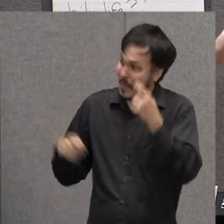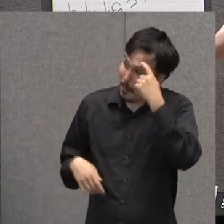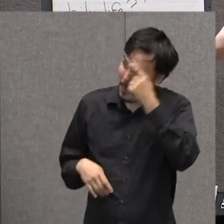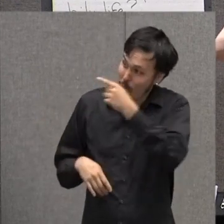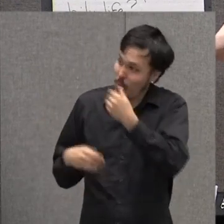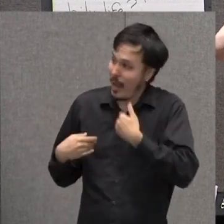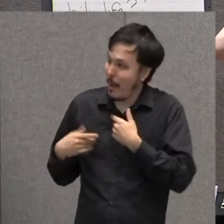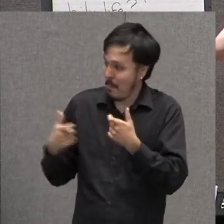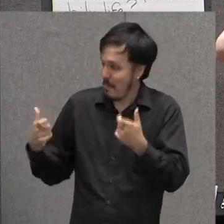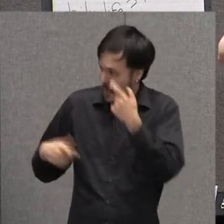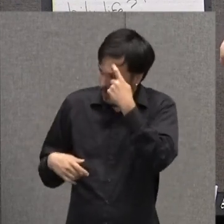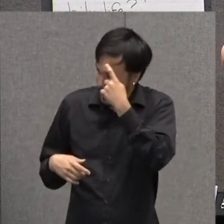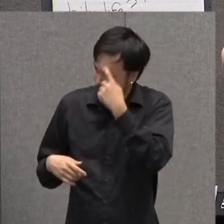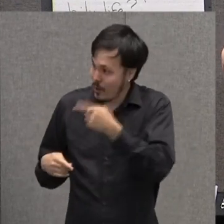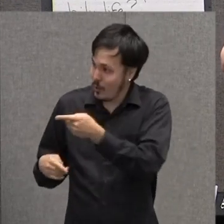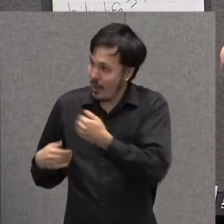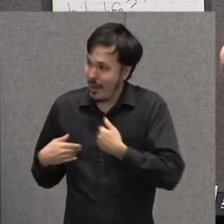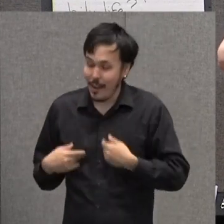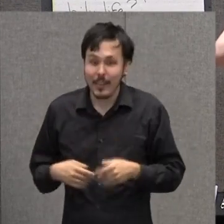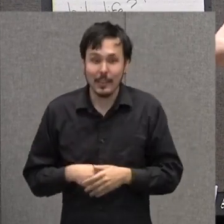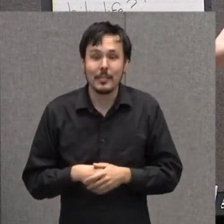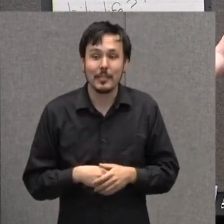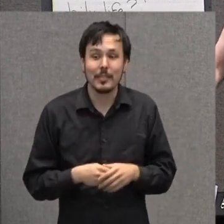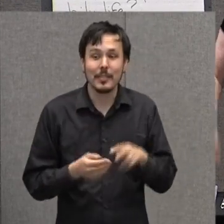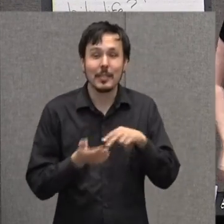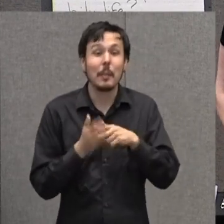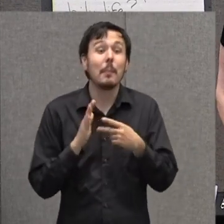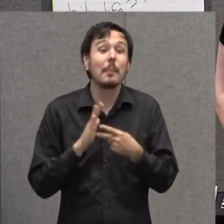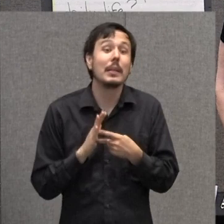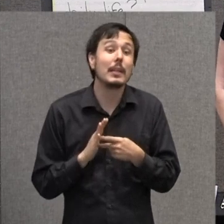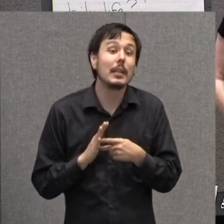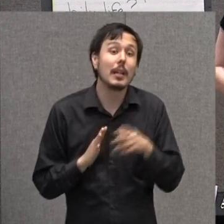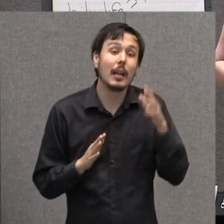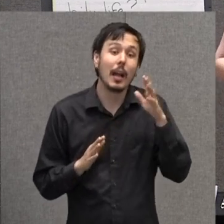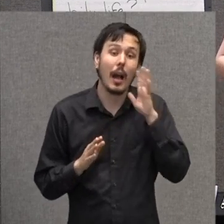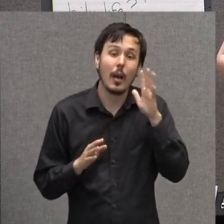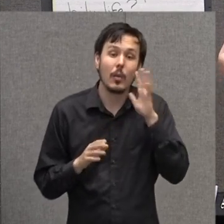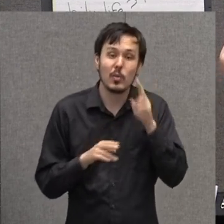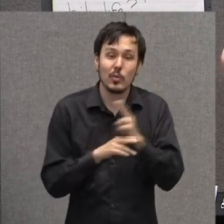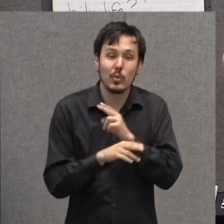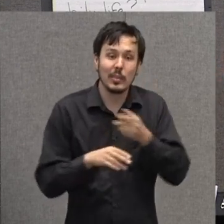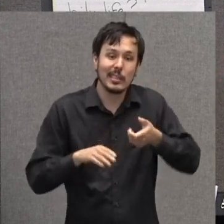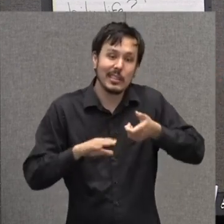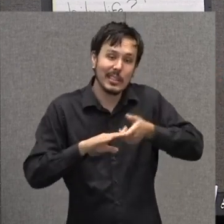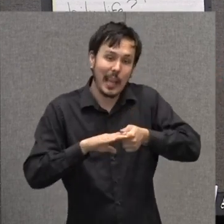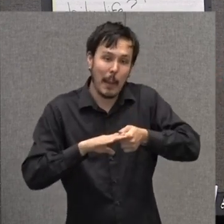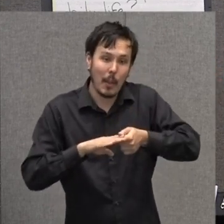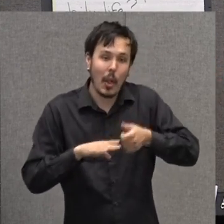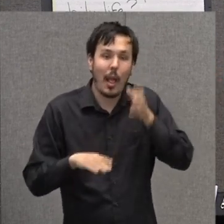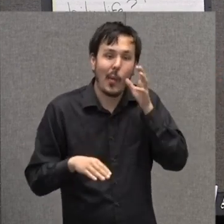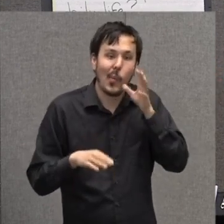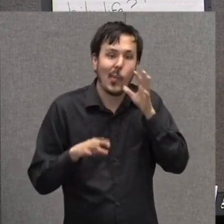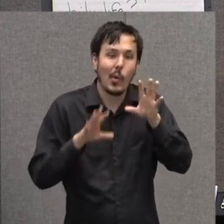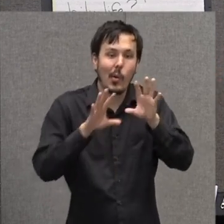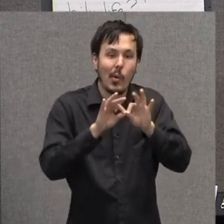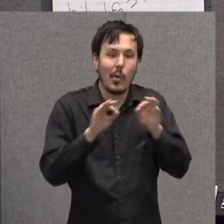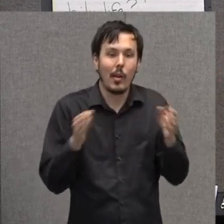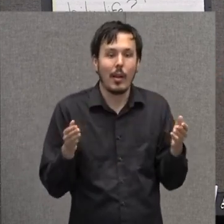All right. So I'm going to take the staple, and I'm going to close it.